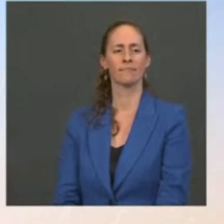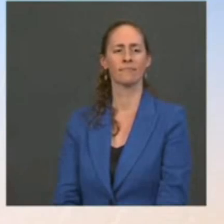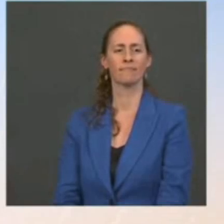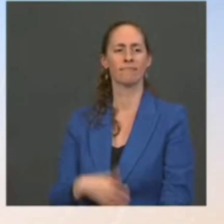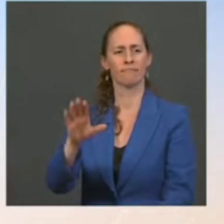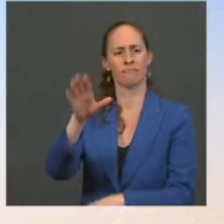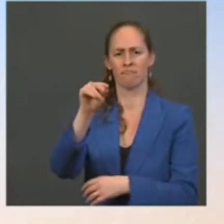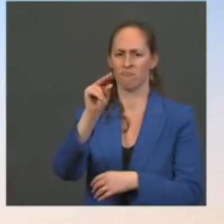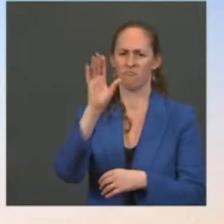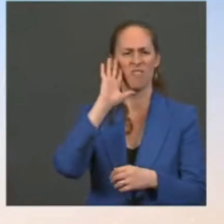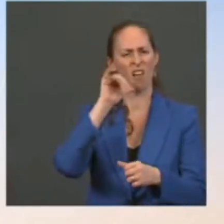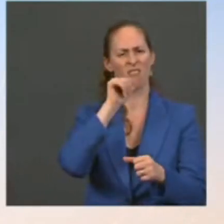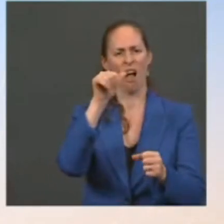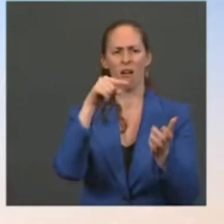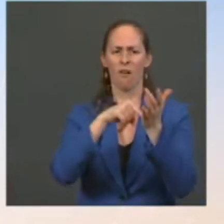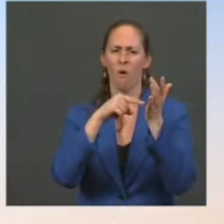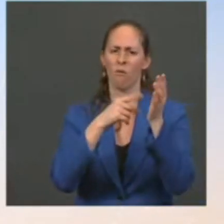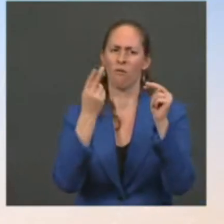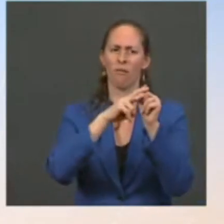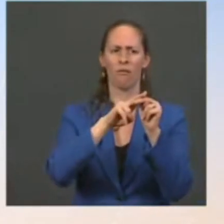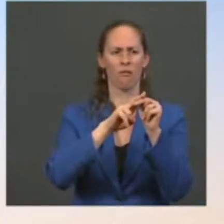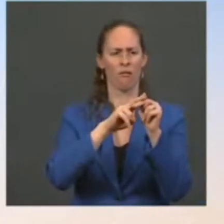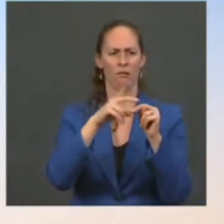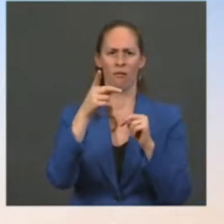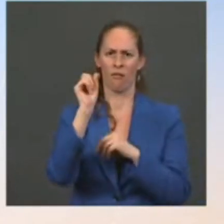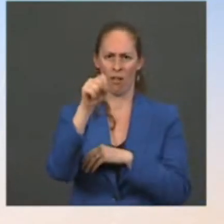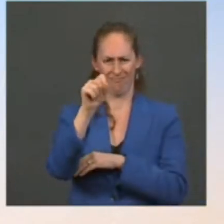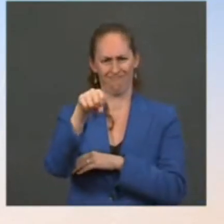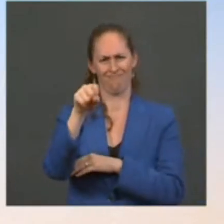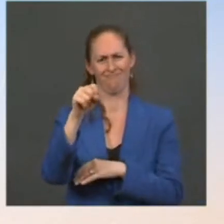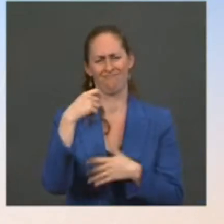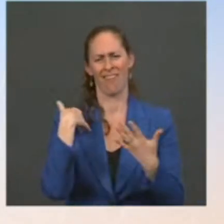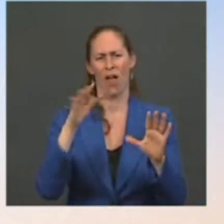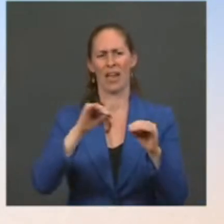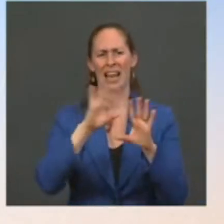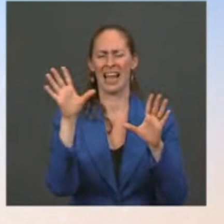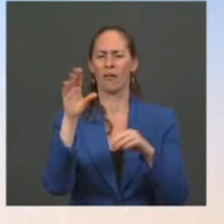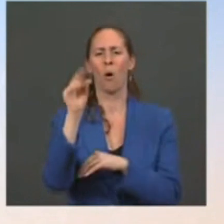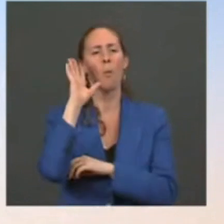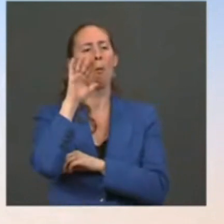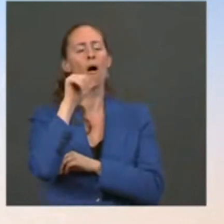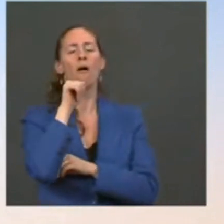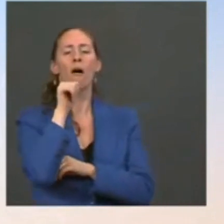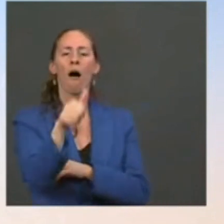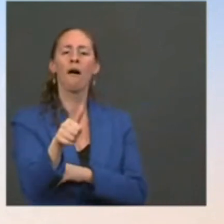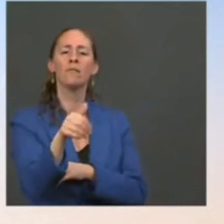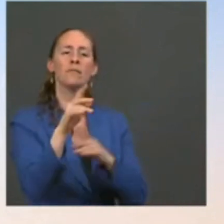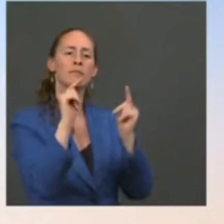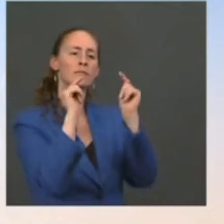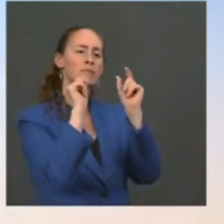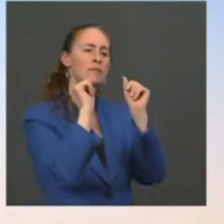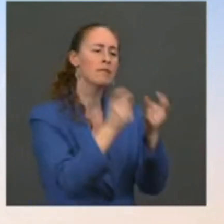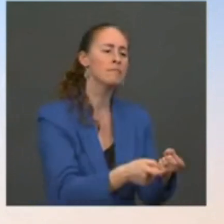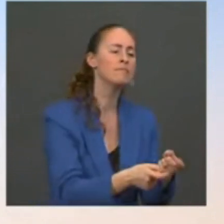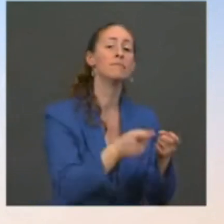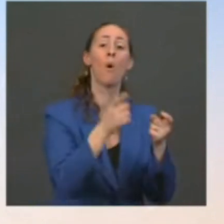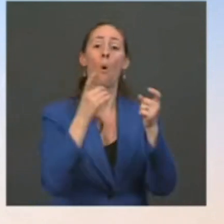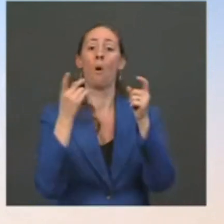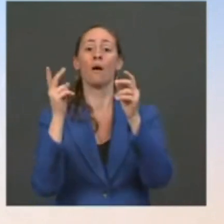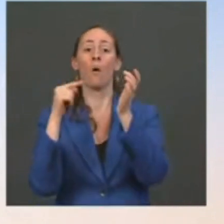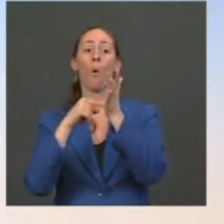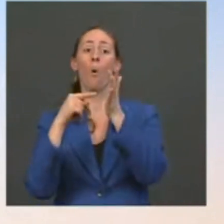We've been very clear about that. The red line for the president has been we are not going to raise taxes for Americans making less